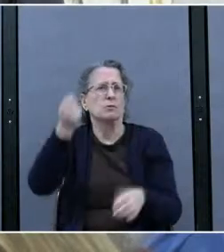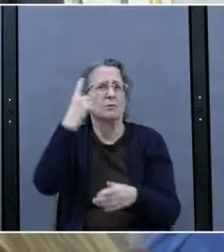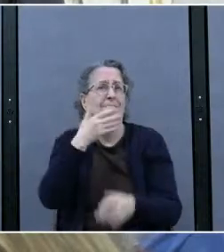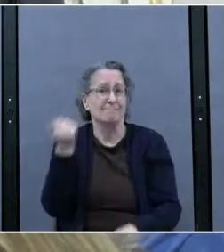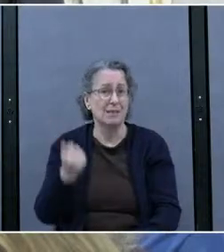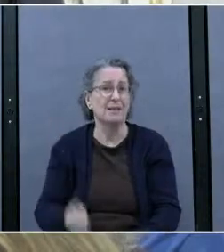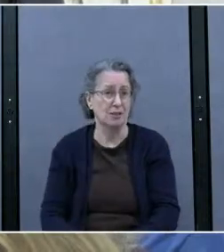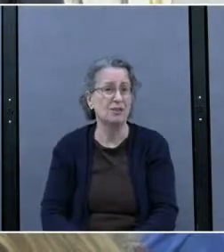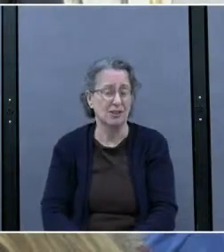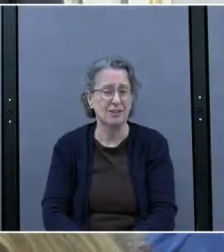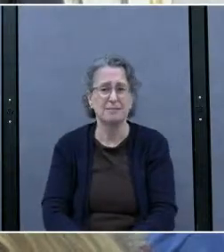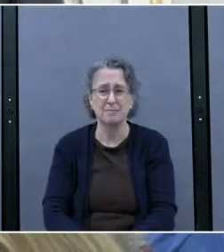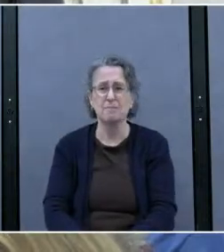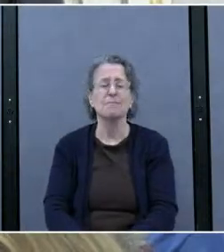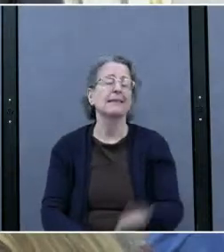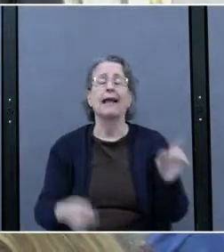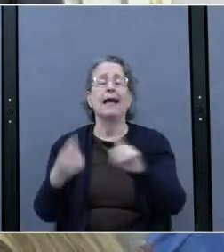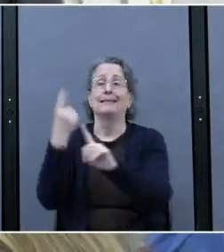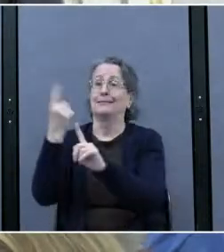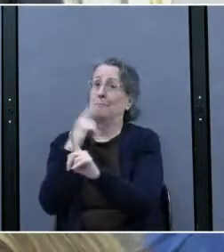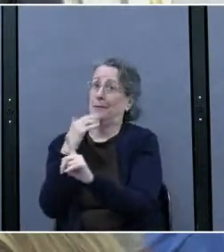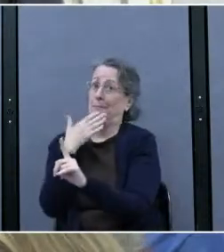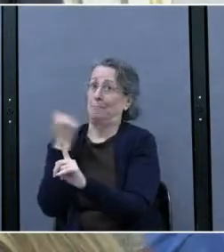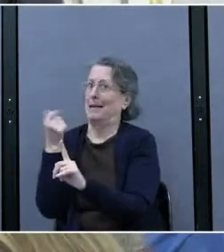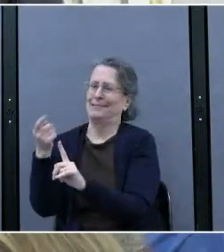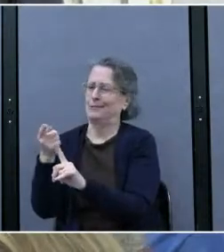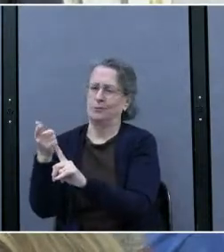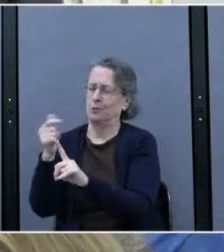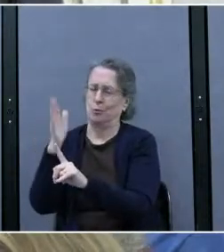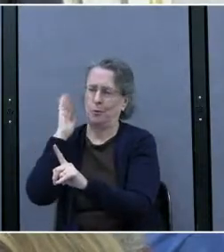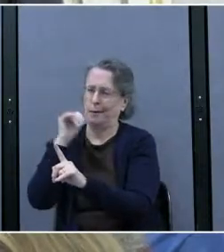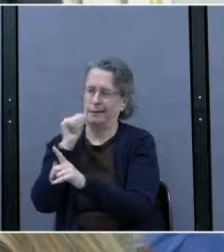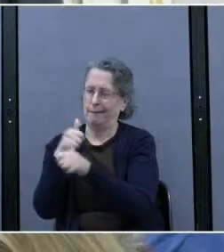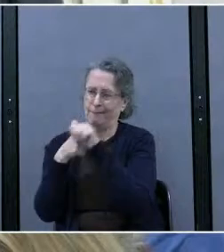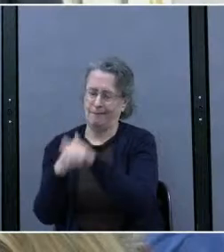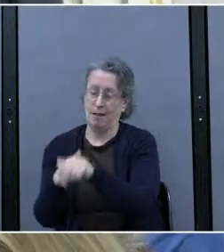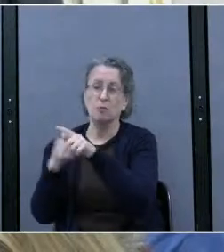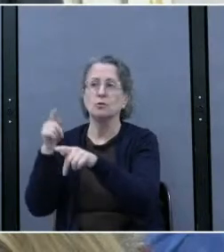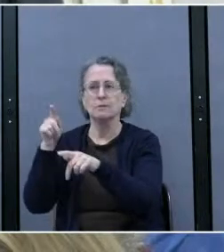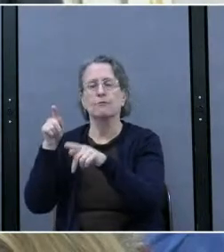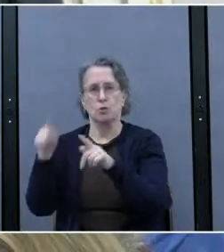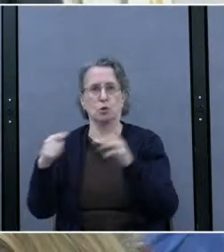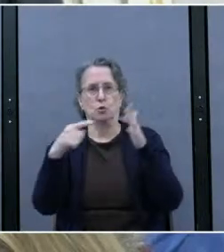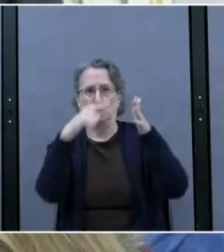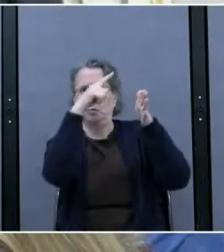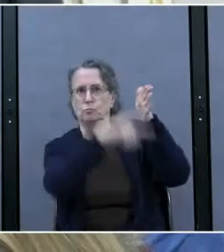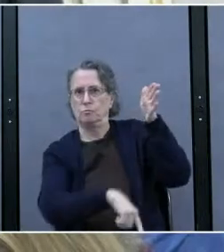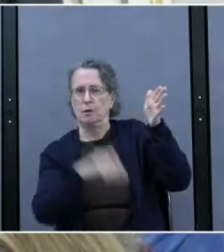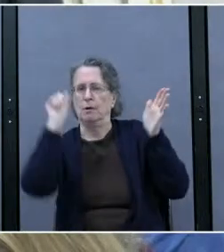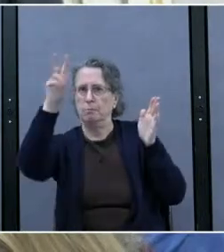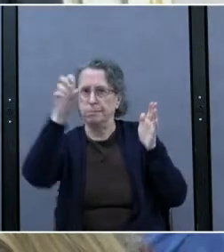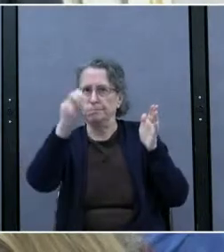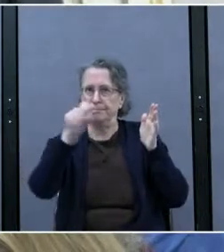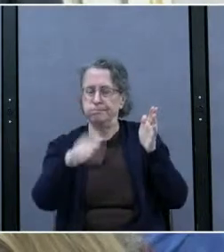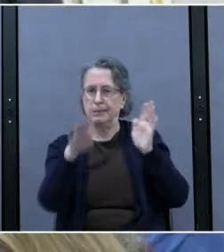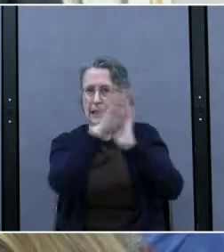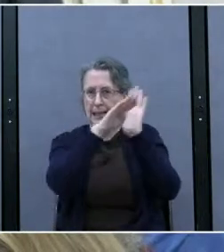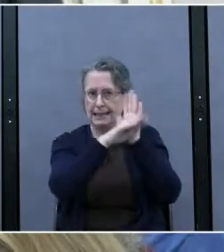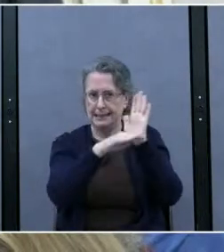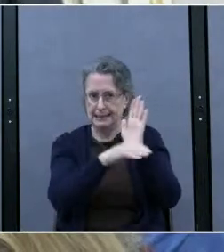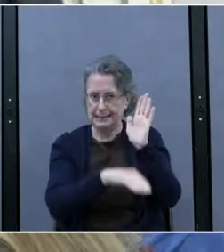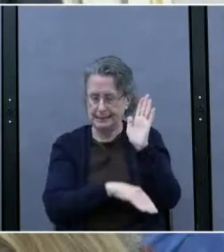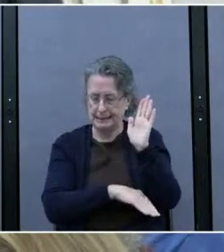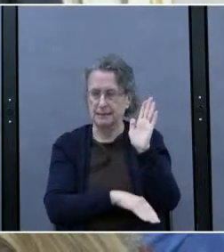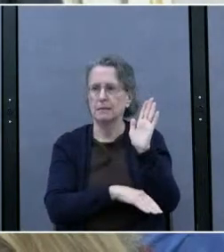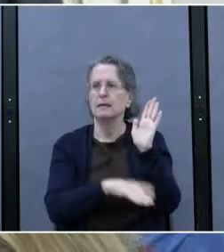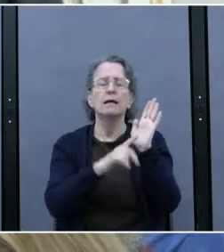ideal world, and I know you're not going to do this, would be for you folks to go through this list and tell us which is, and again, because what we just